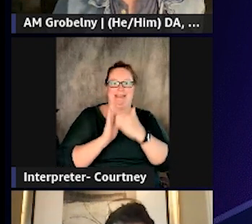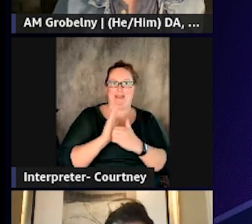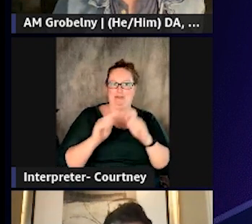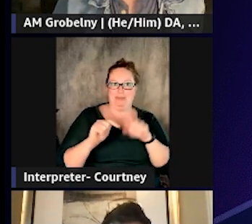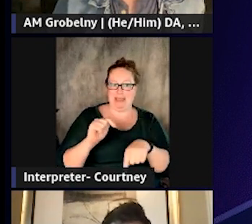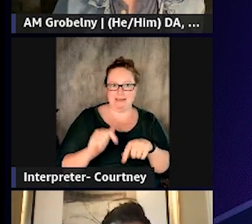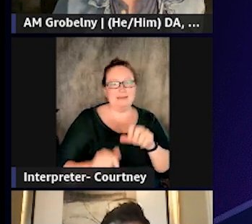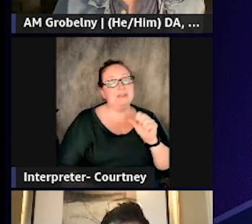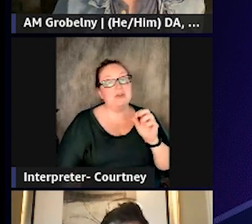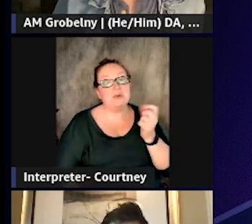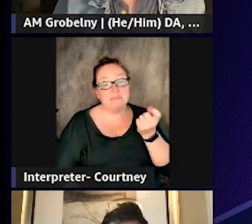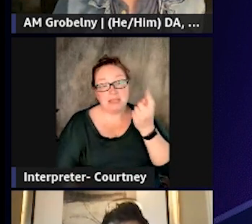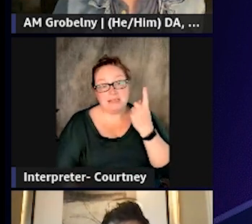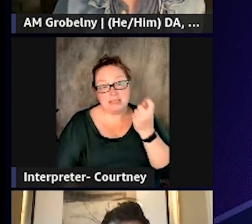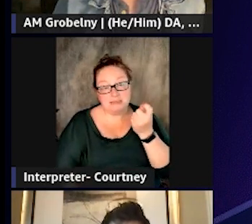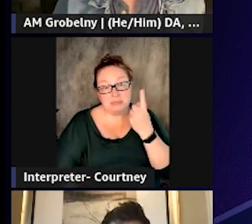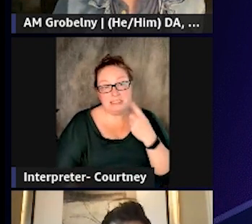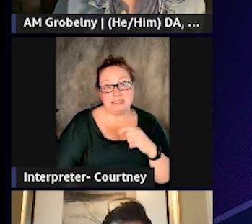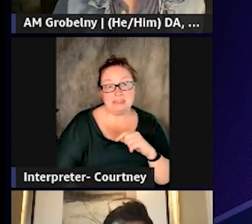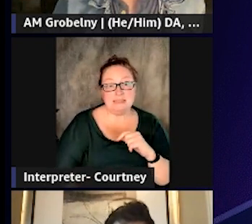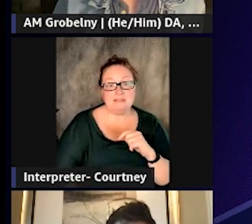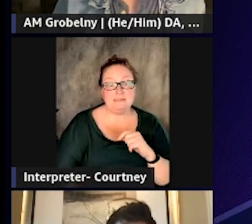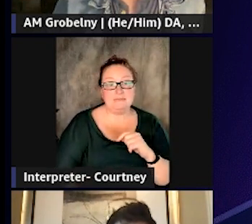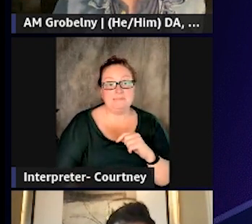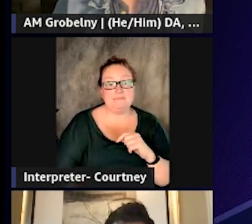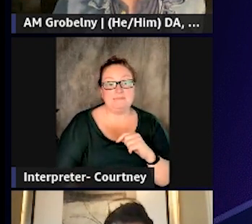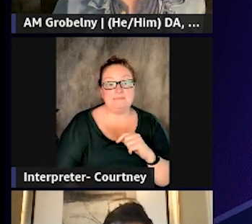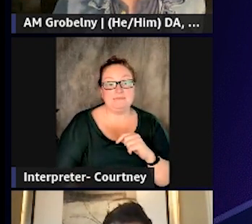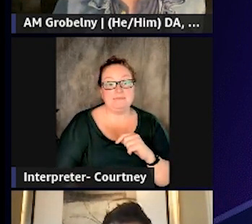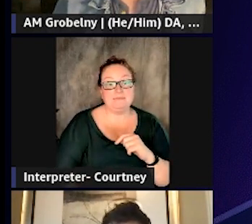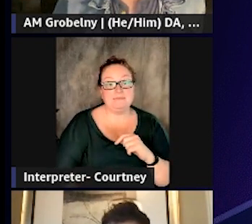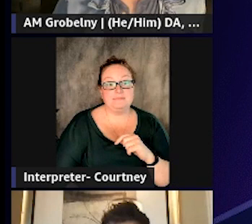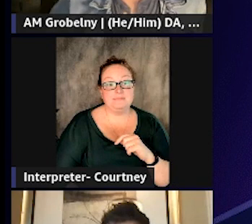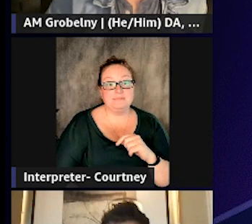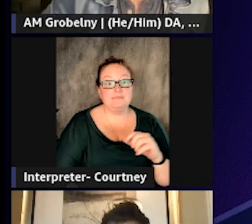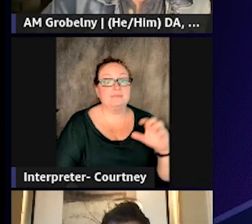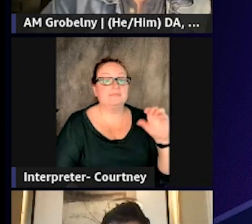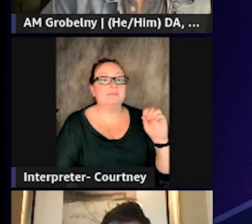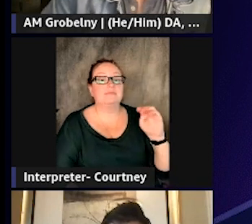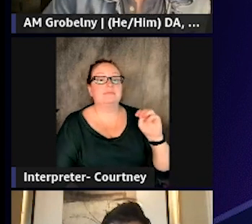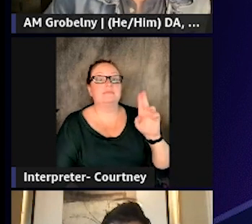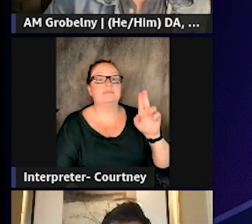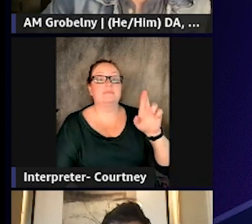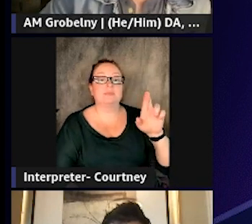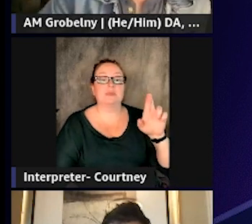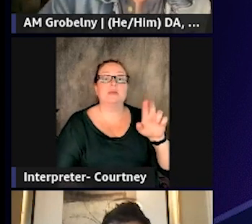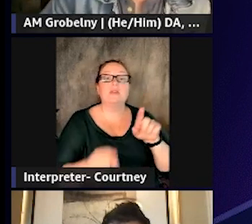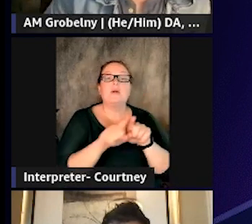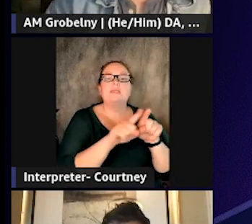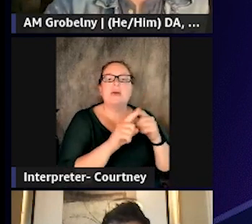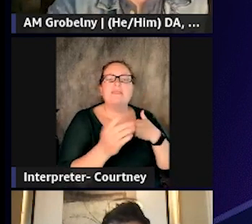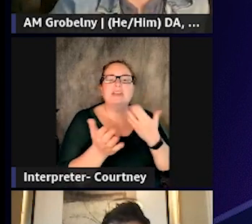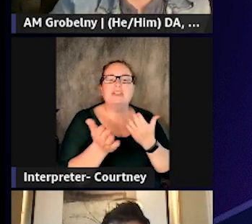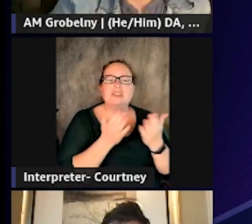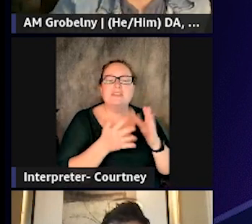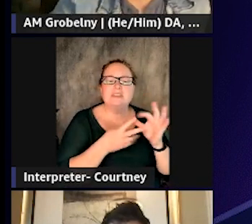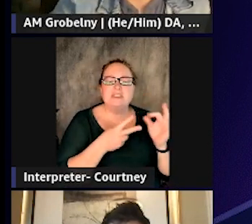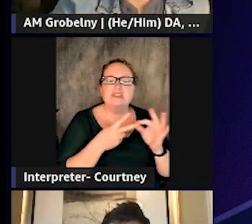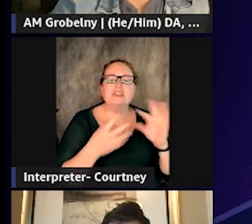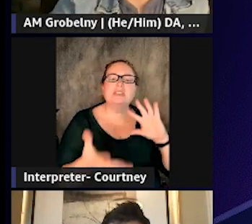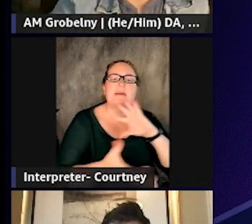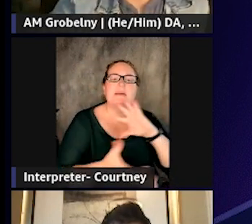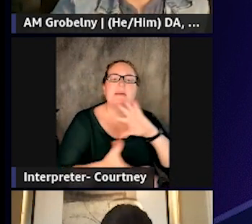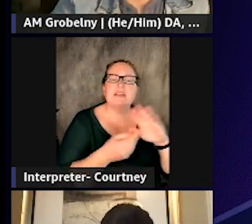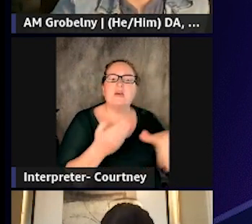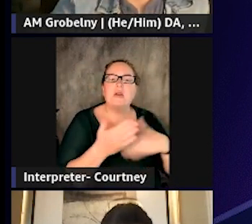sense. Yeah, And definitely. we haven't gone through, but we have a service lens feature which is combining all metrics, logs, and traces